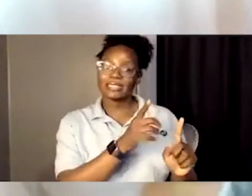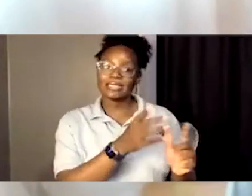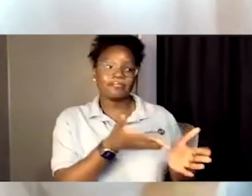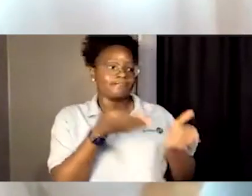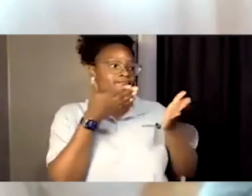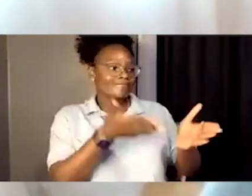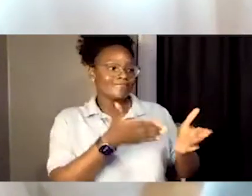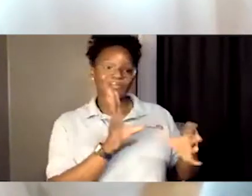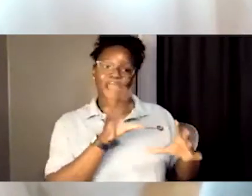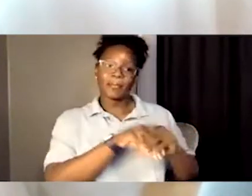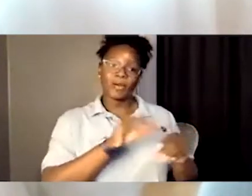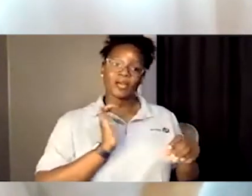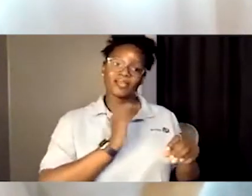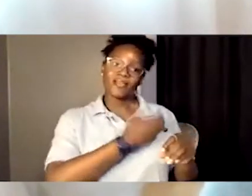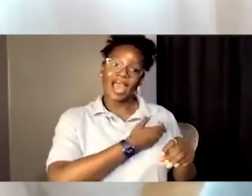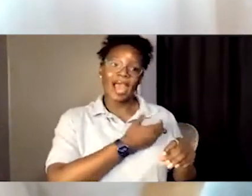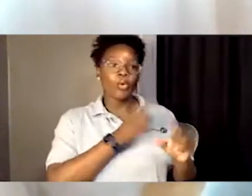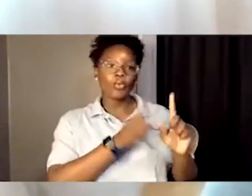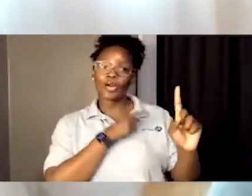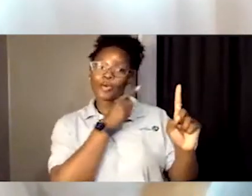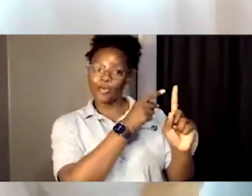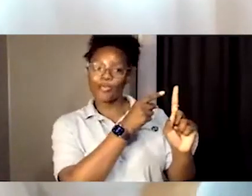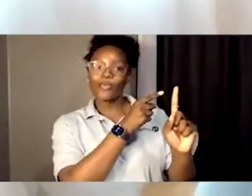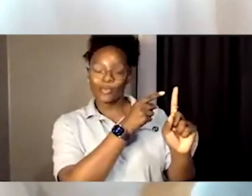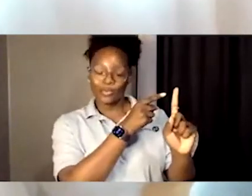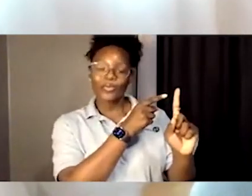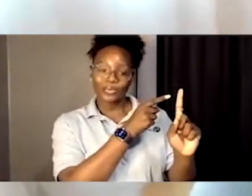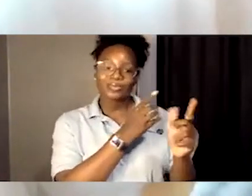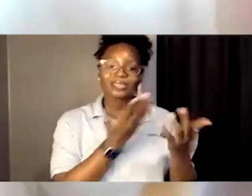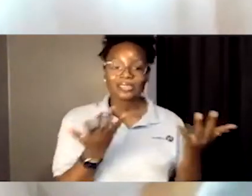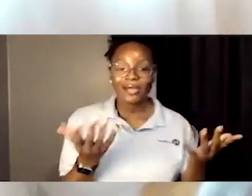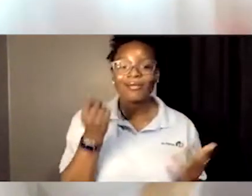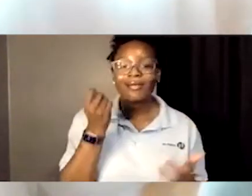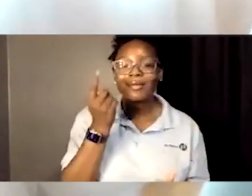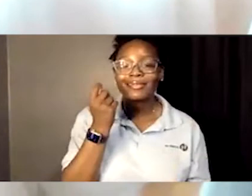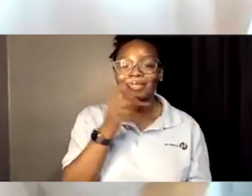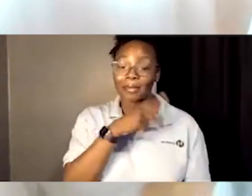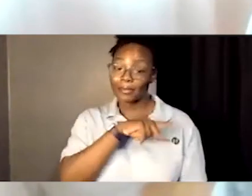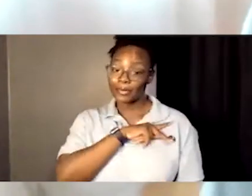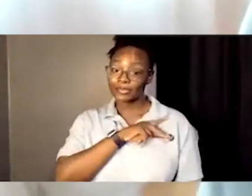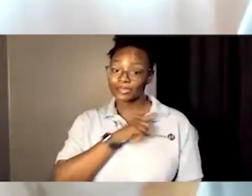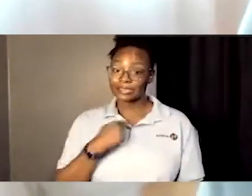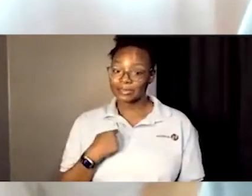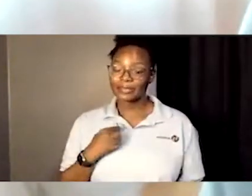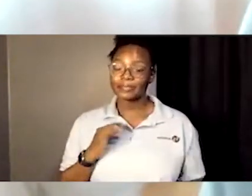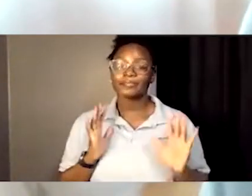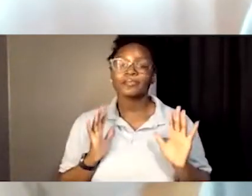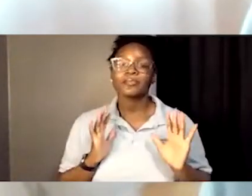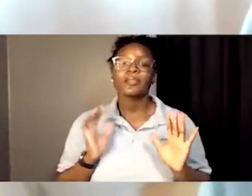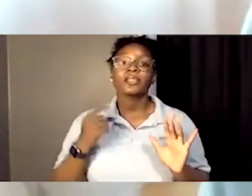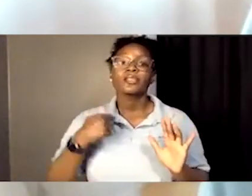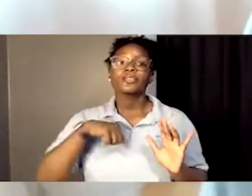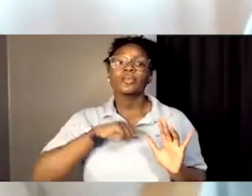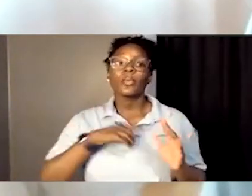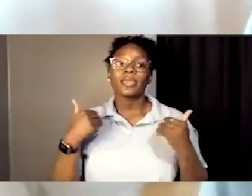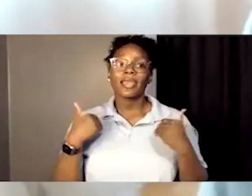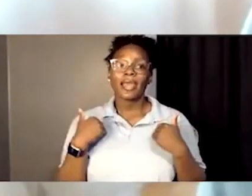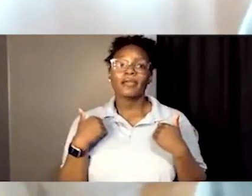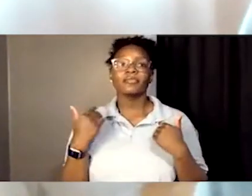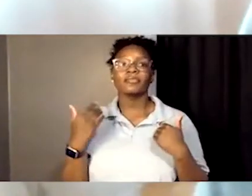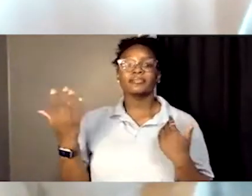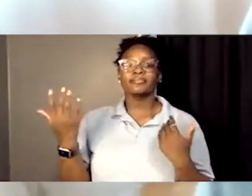And I have to say that for myself, when we hosted our screening on March 8th on